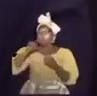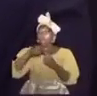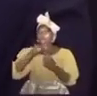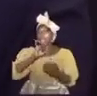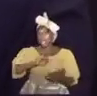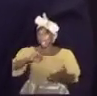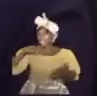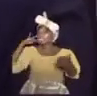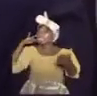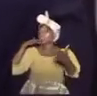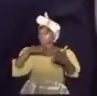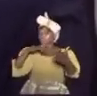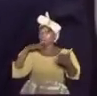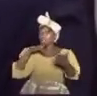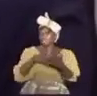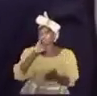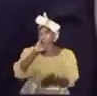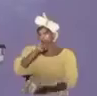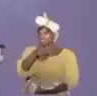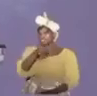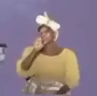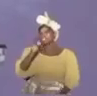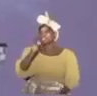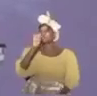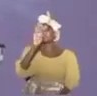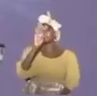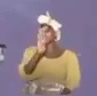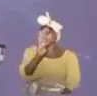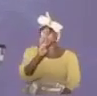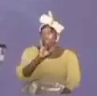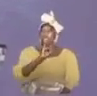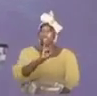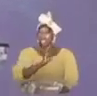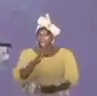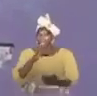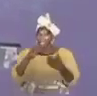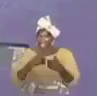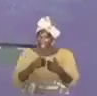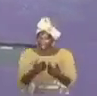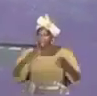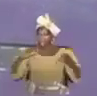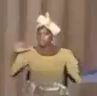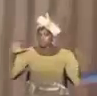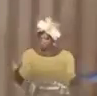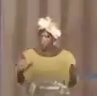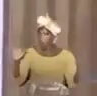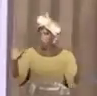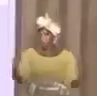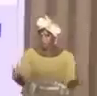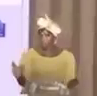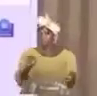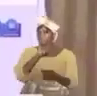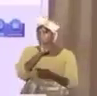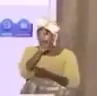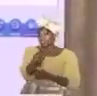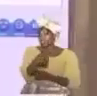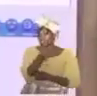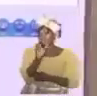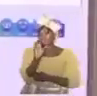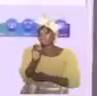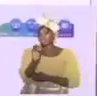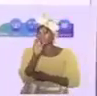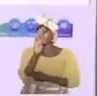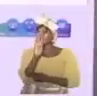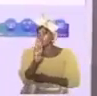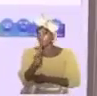I am encouraged by just one profound statement. And you find that in Job chapter 42 and verse 10. And may